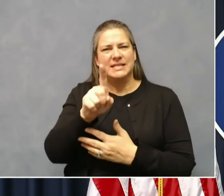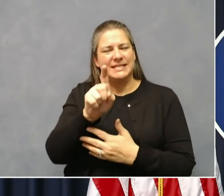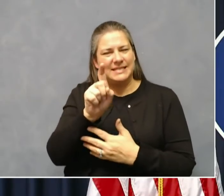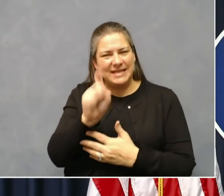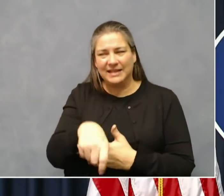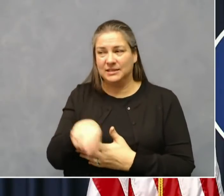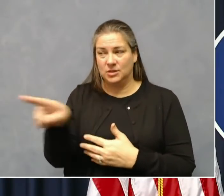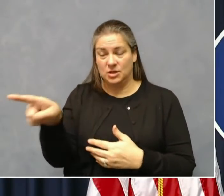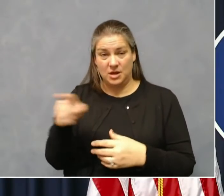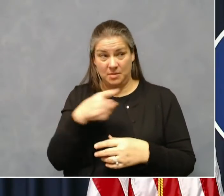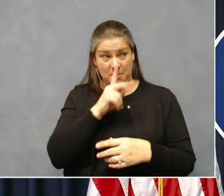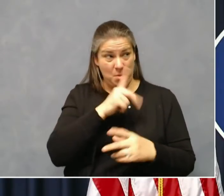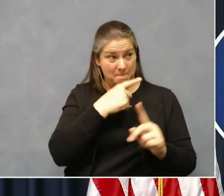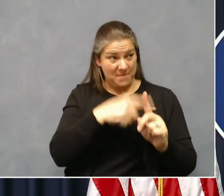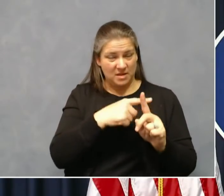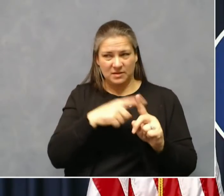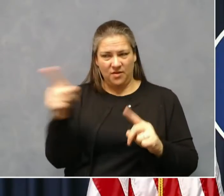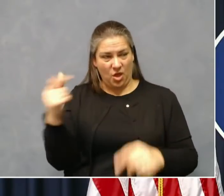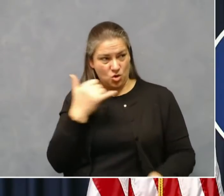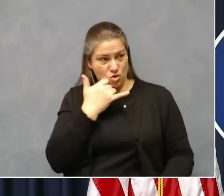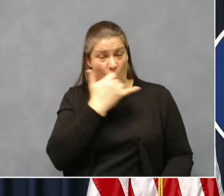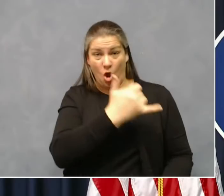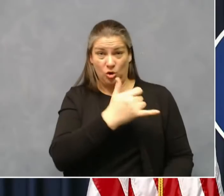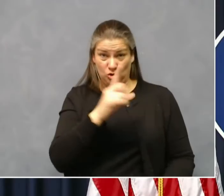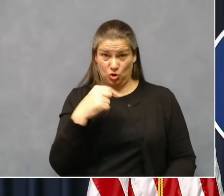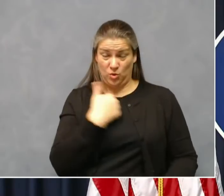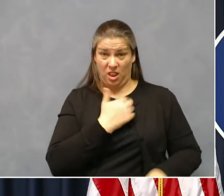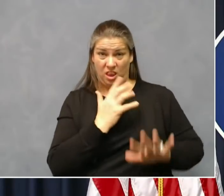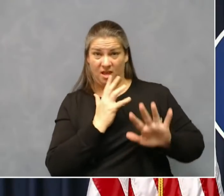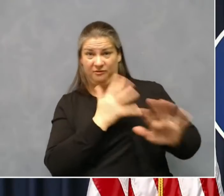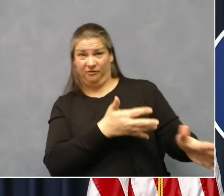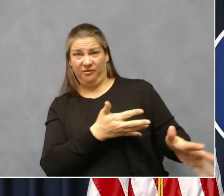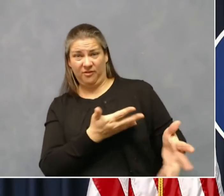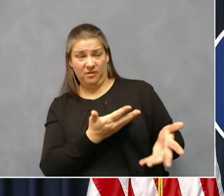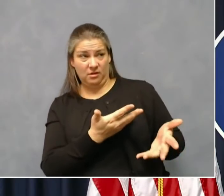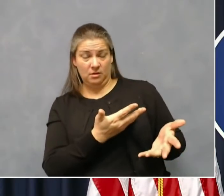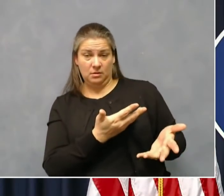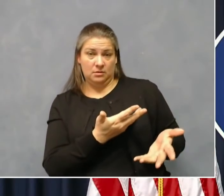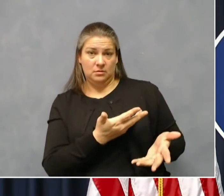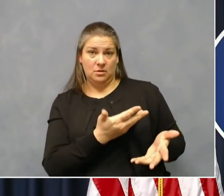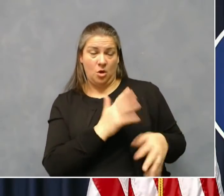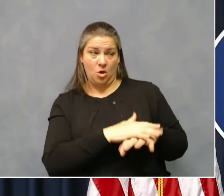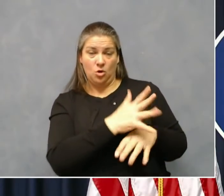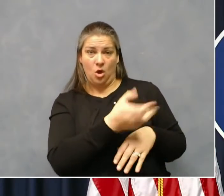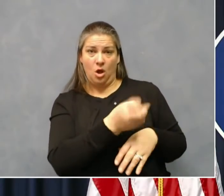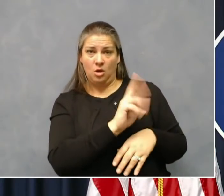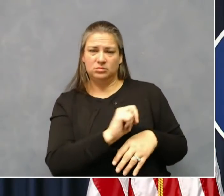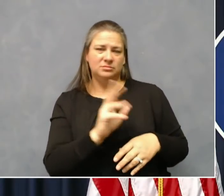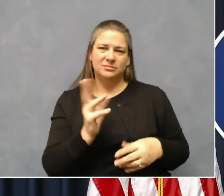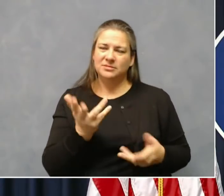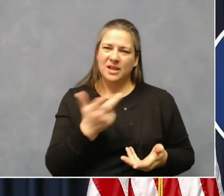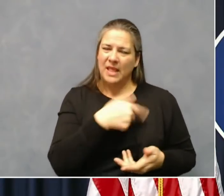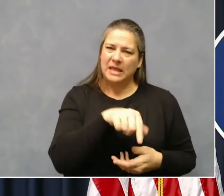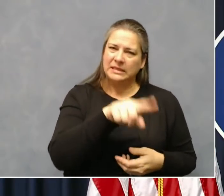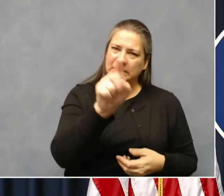is abandonment of people when they need our help the most.